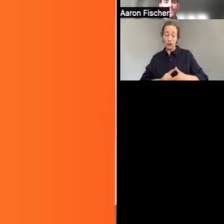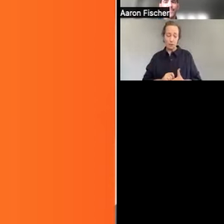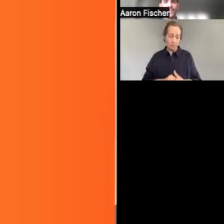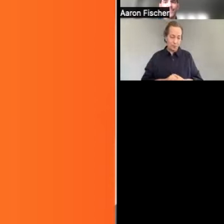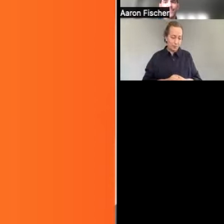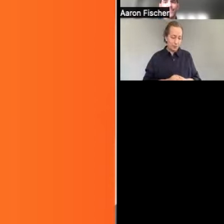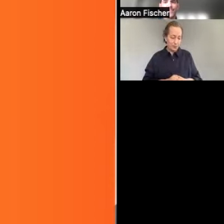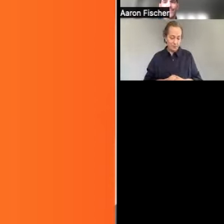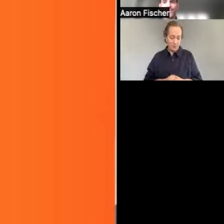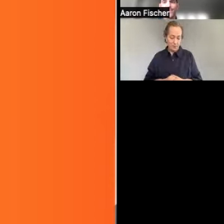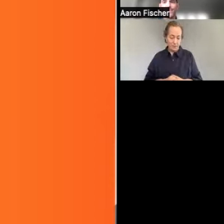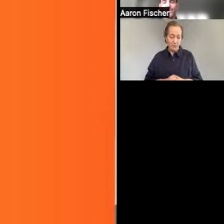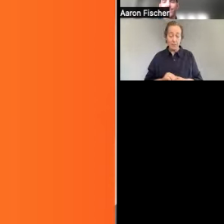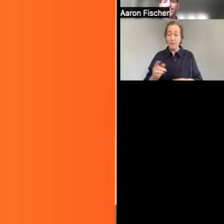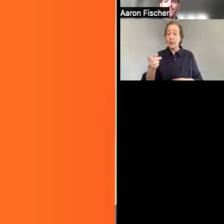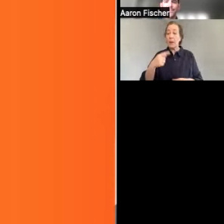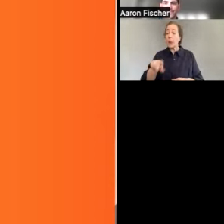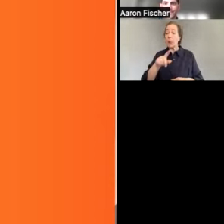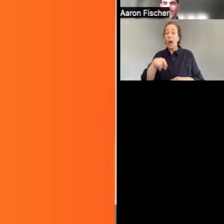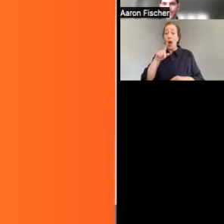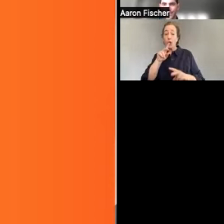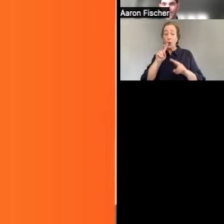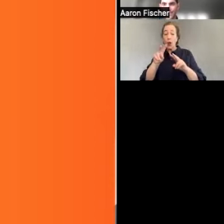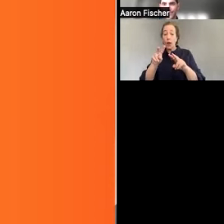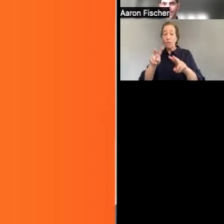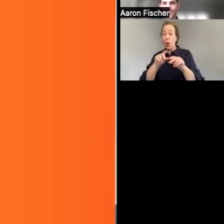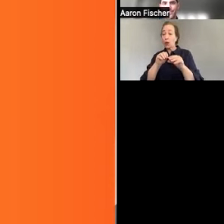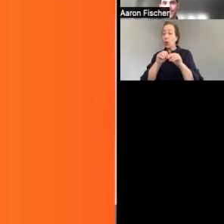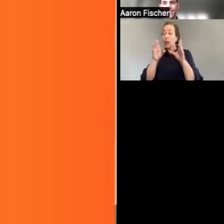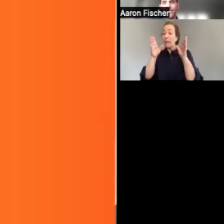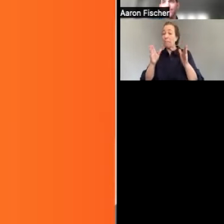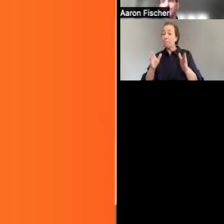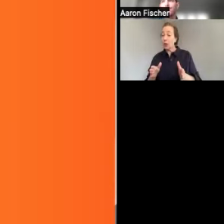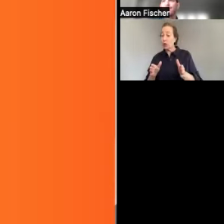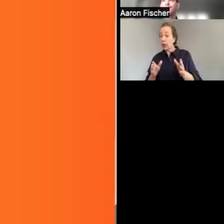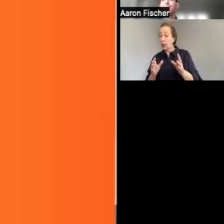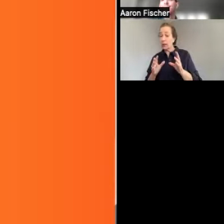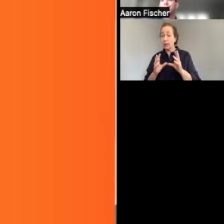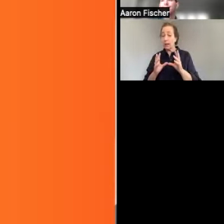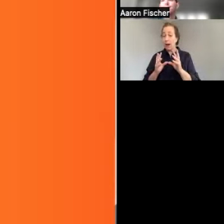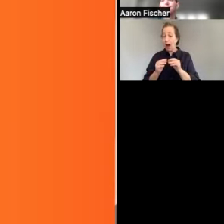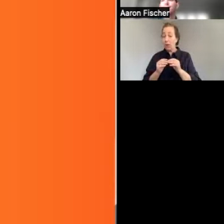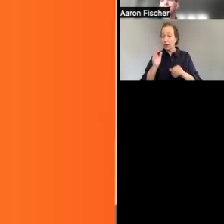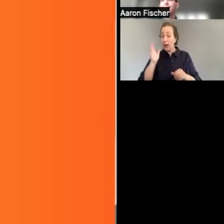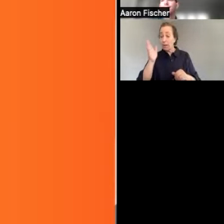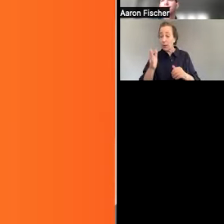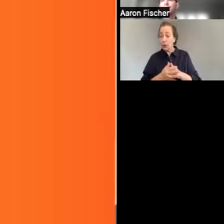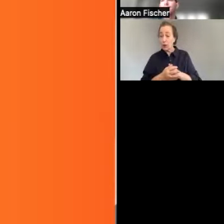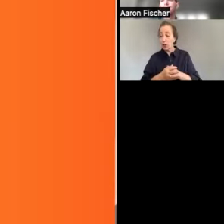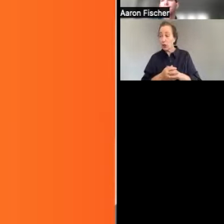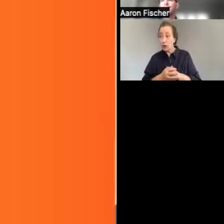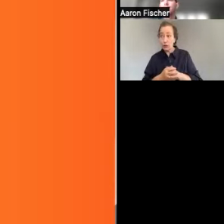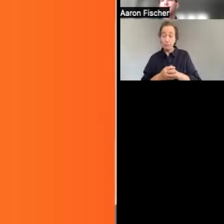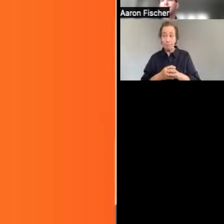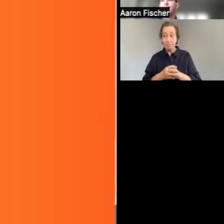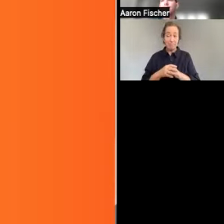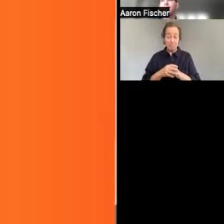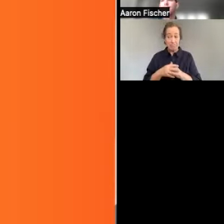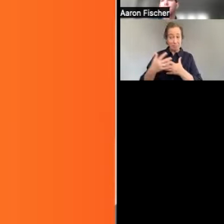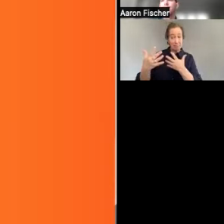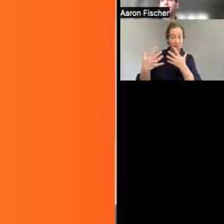Are you looking forward to an in-person conference in the future? The majority of people have answered so far to